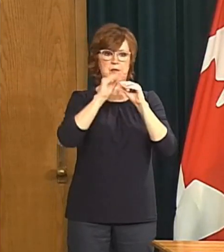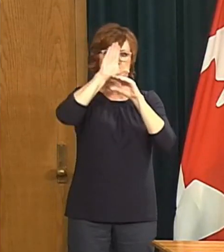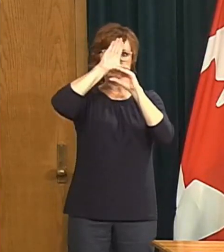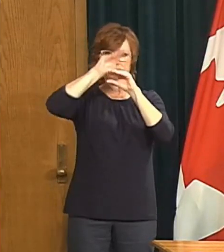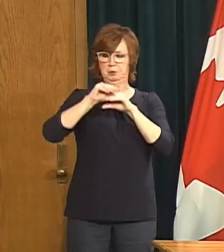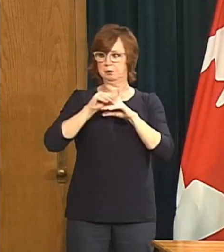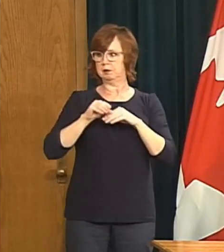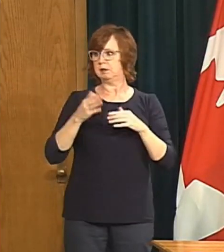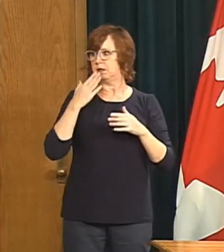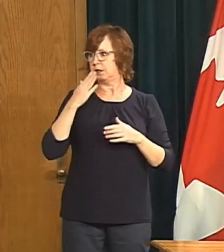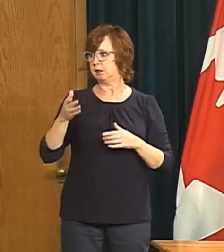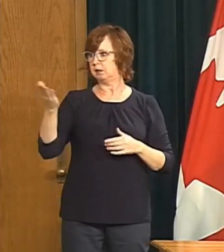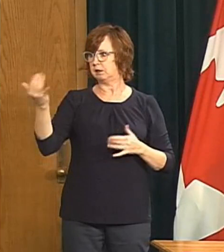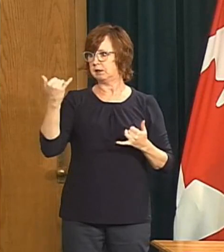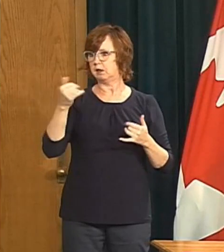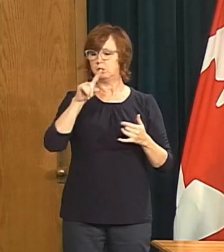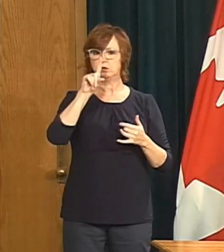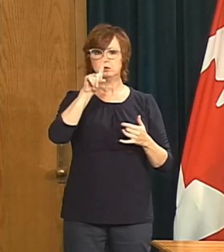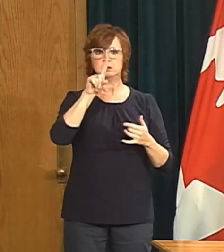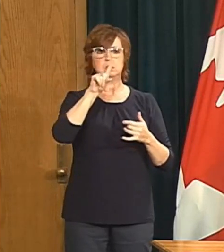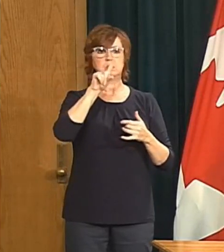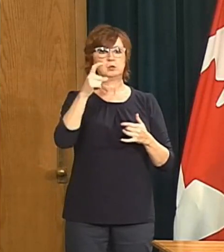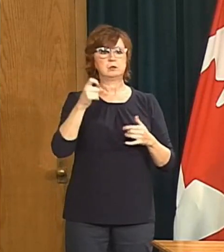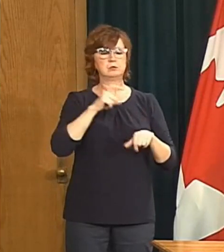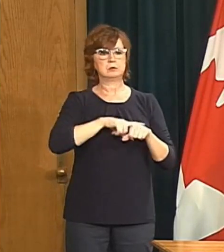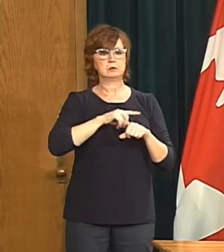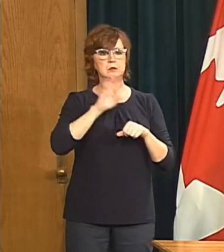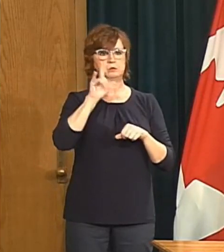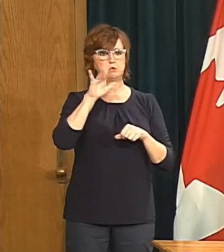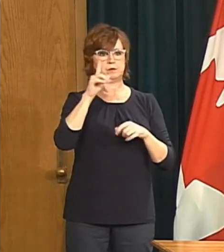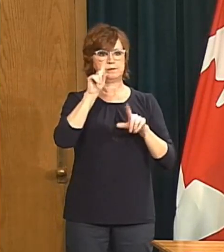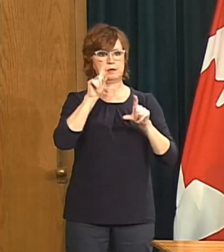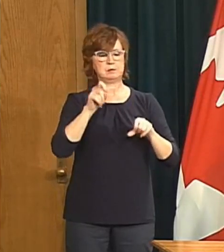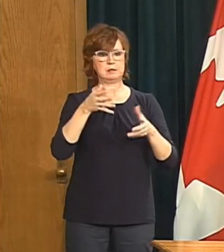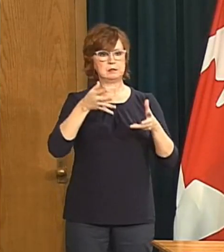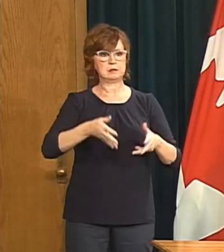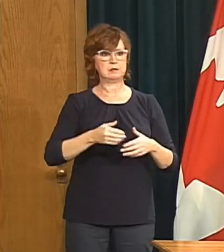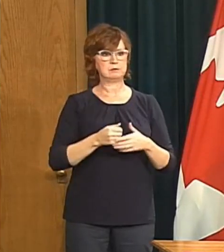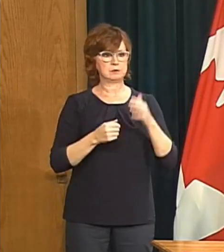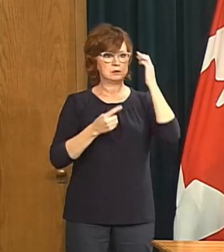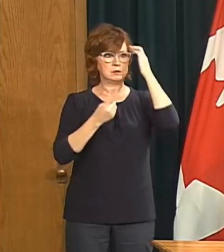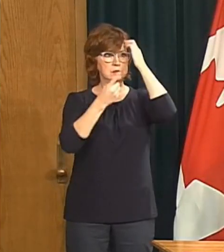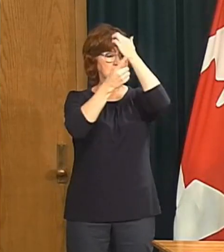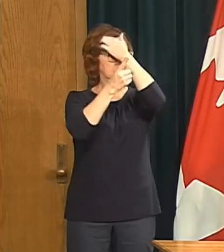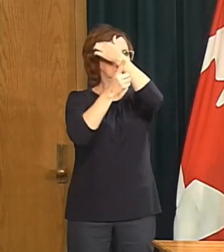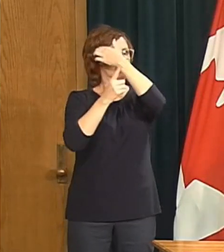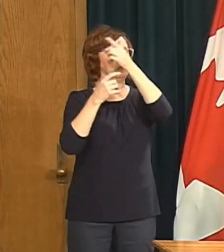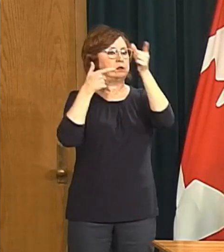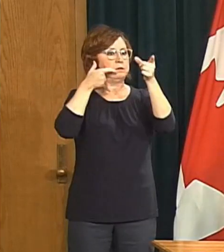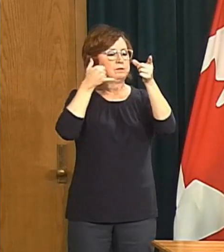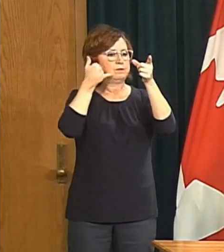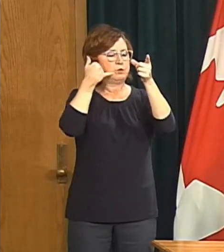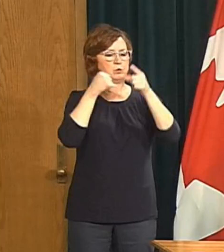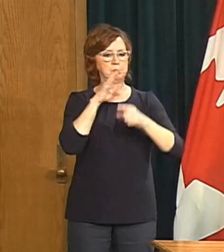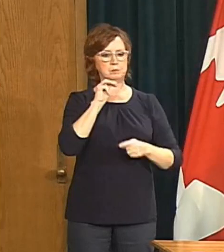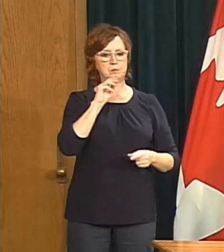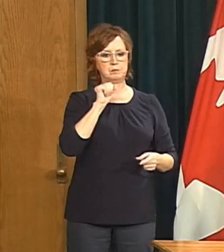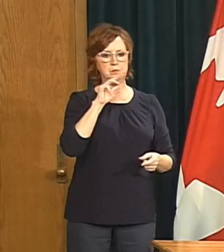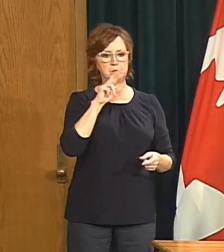about 25 minutes for questions. Operator will take the first question from the line. We have Mark Smith with CTV.